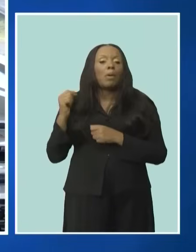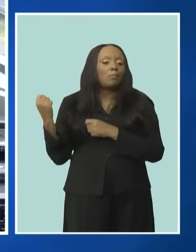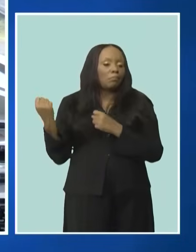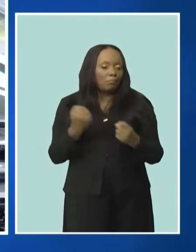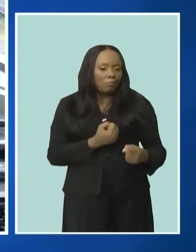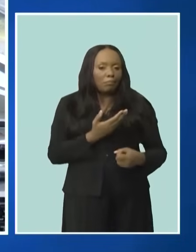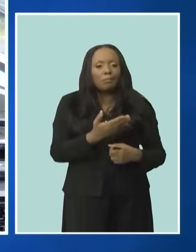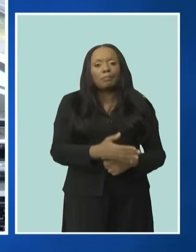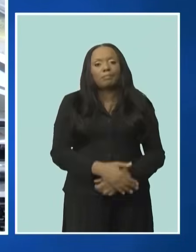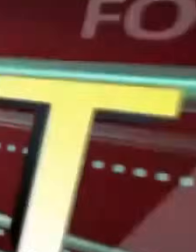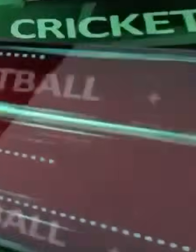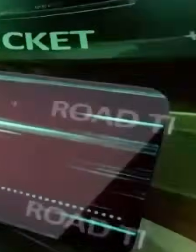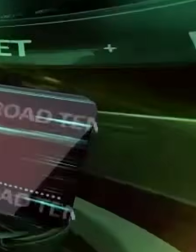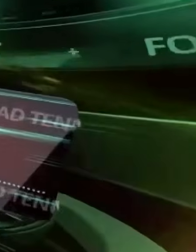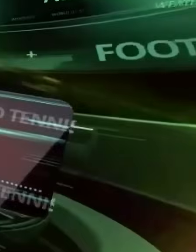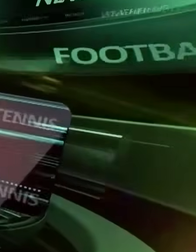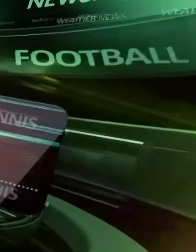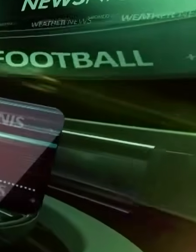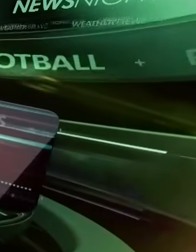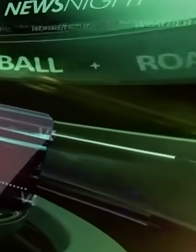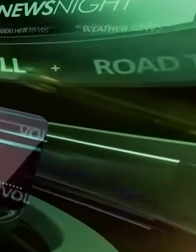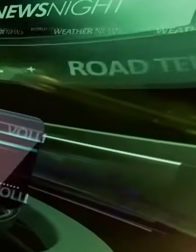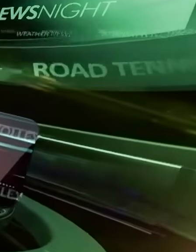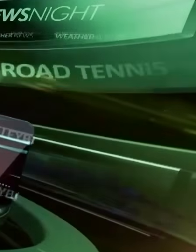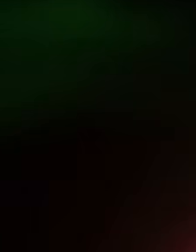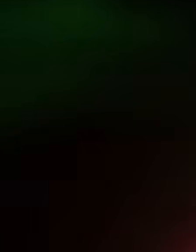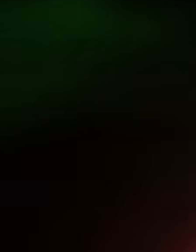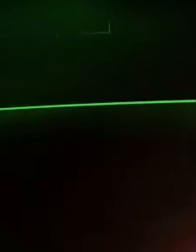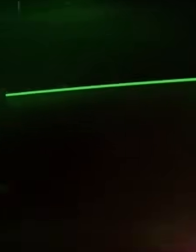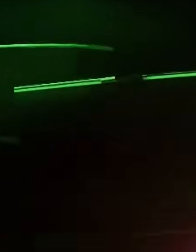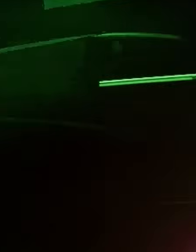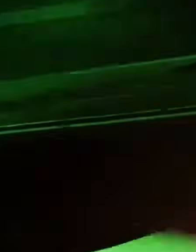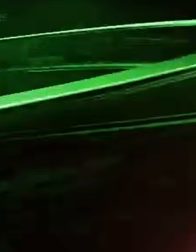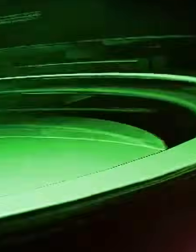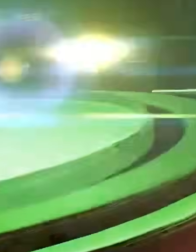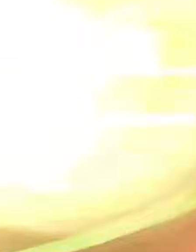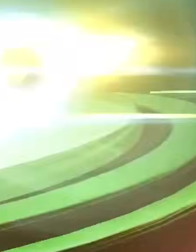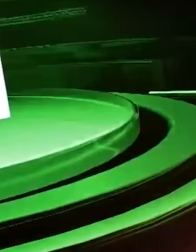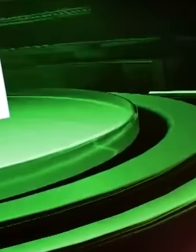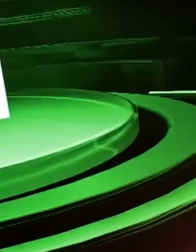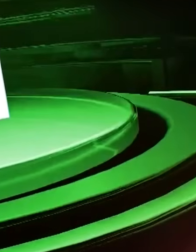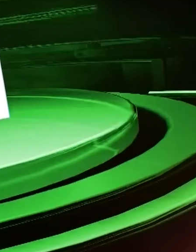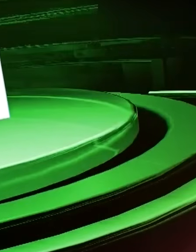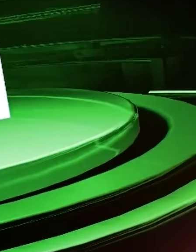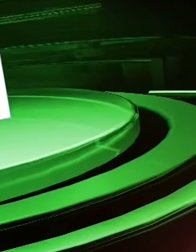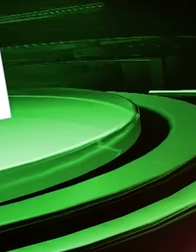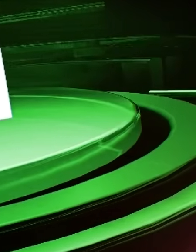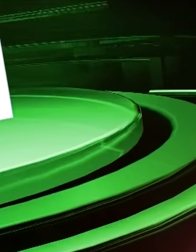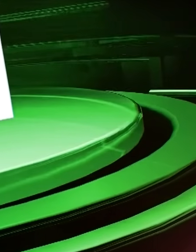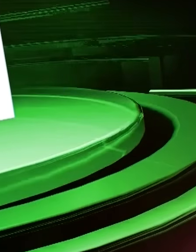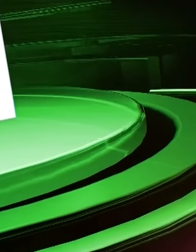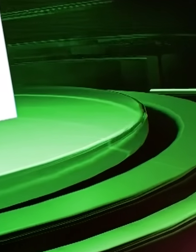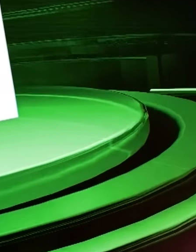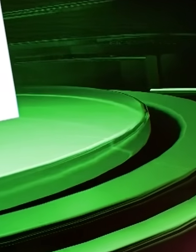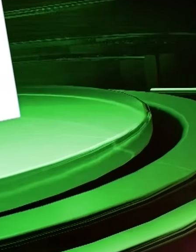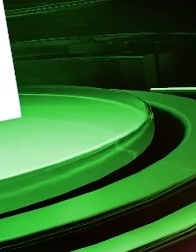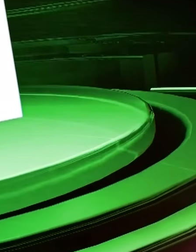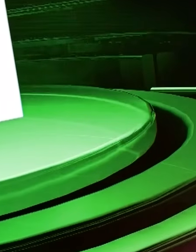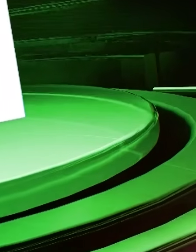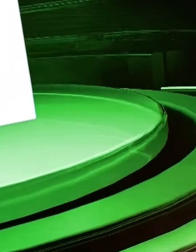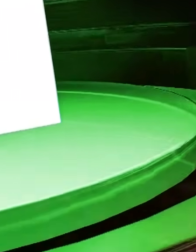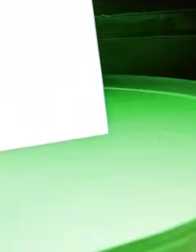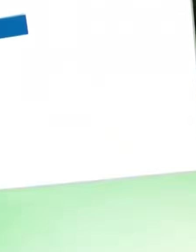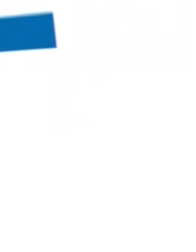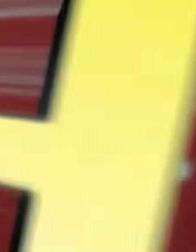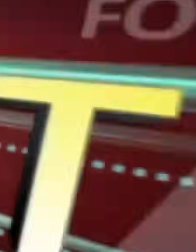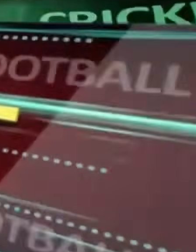the Business Report. Sports Night, brought to you with the compliments of Great Health Works, agents for Omega